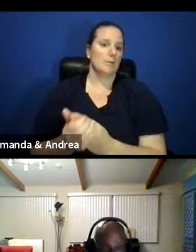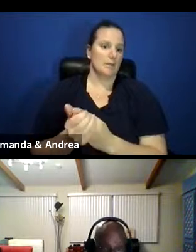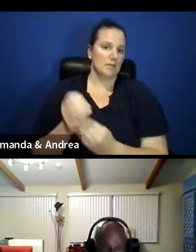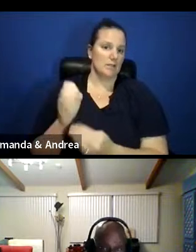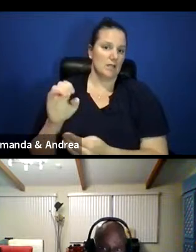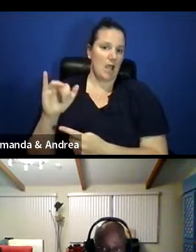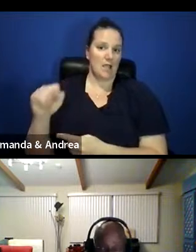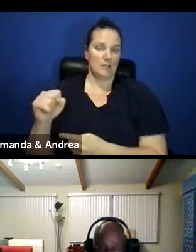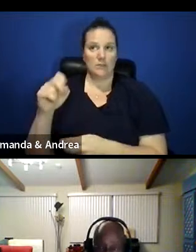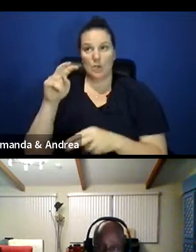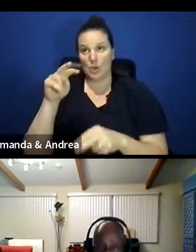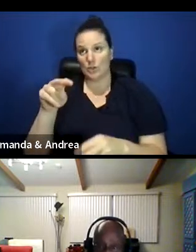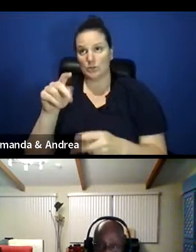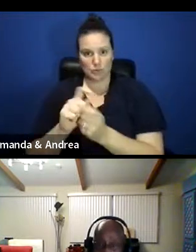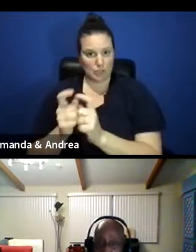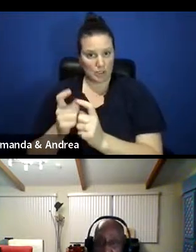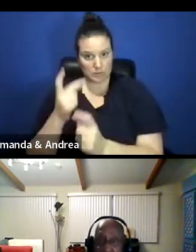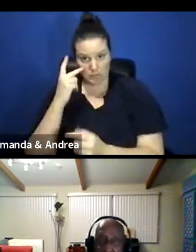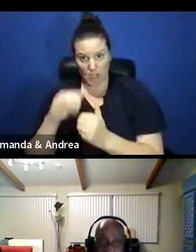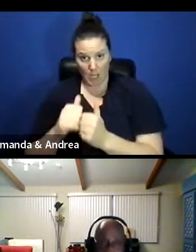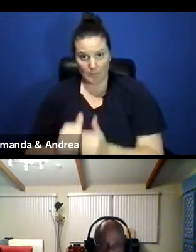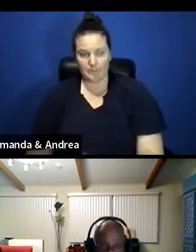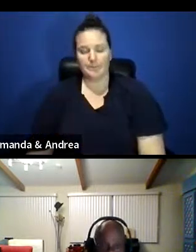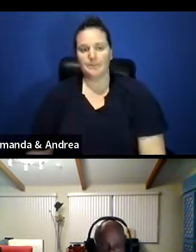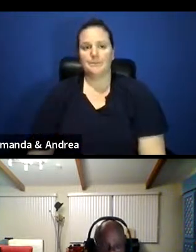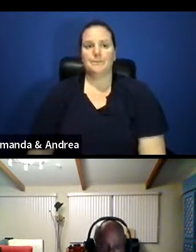both of those and see how things have changed.